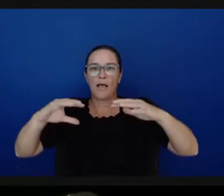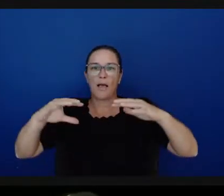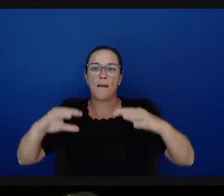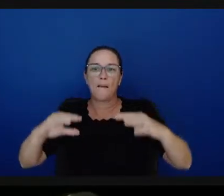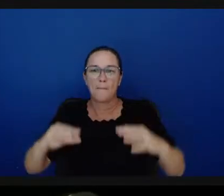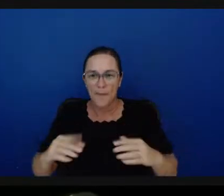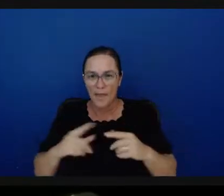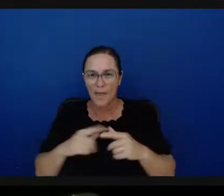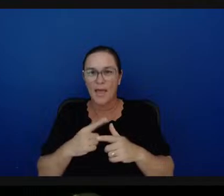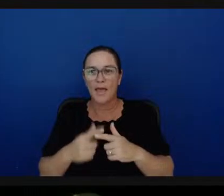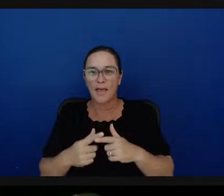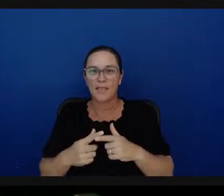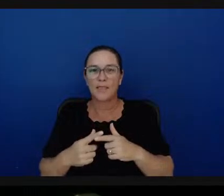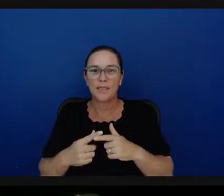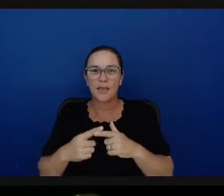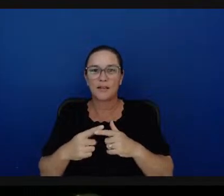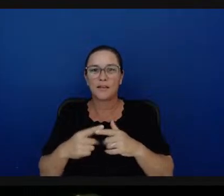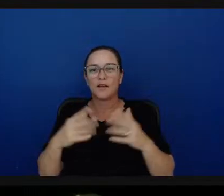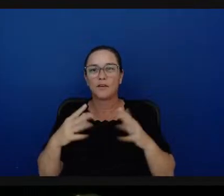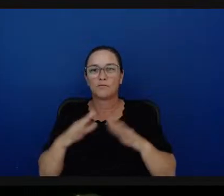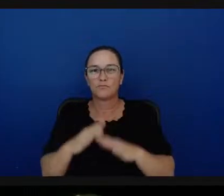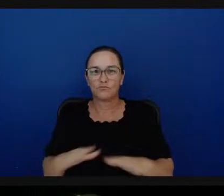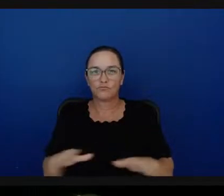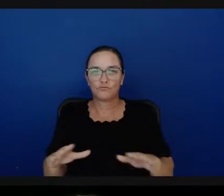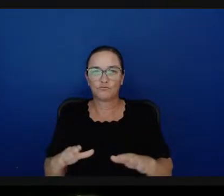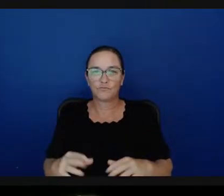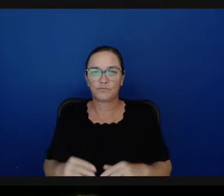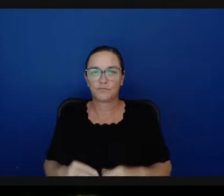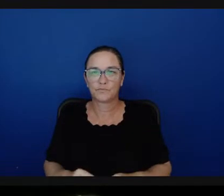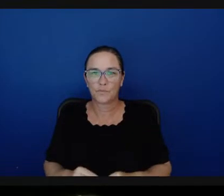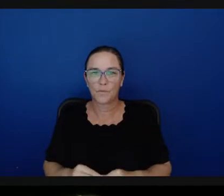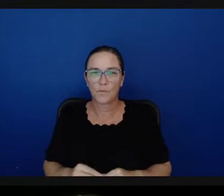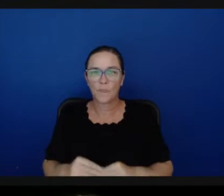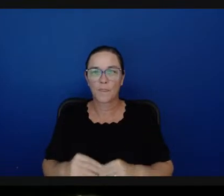on an outboard. Right. There is our